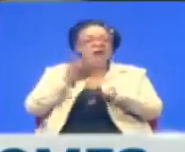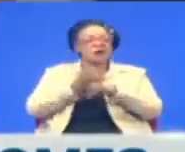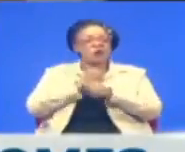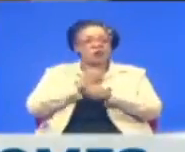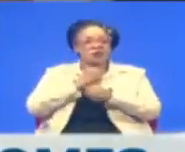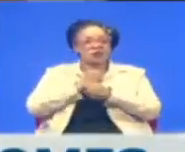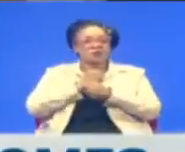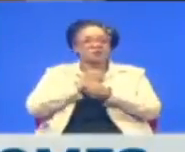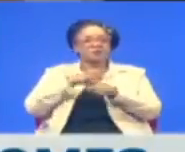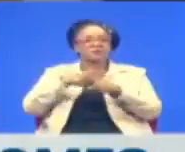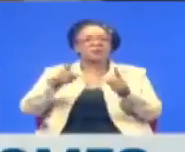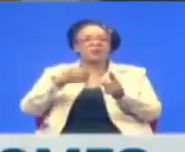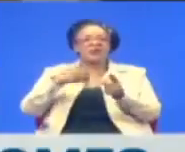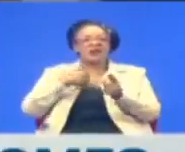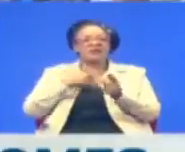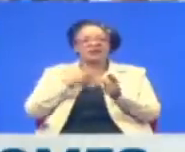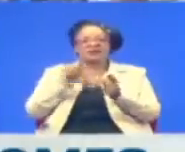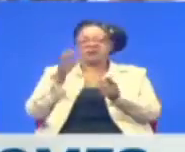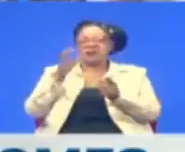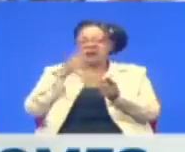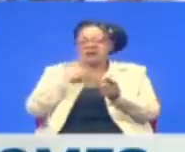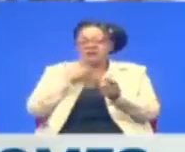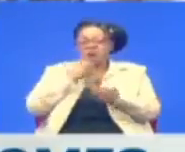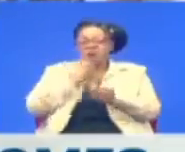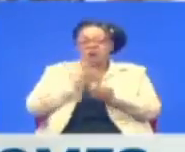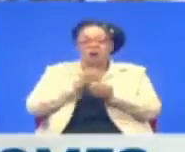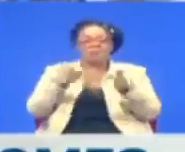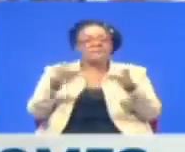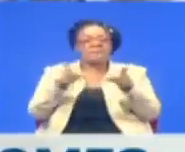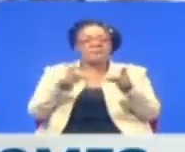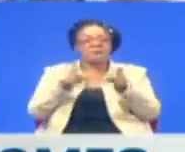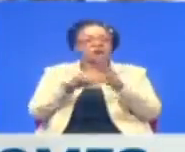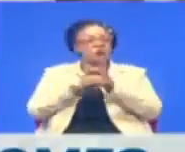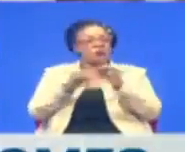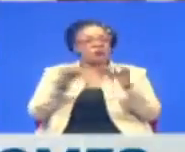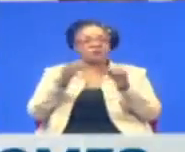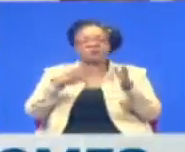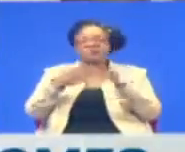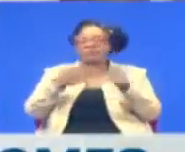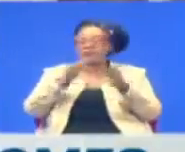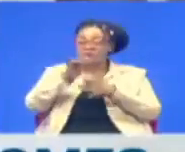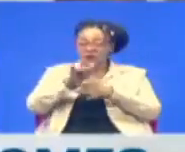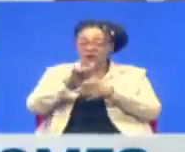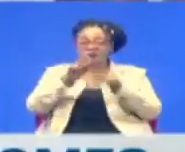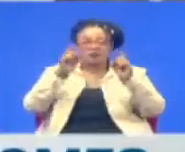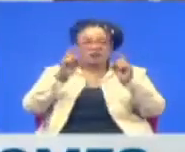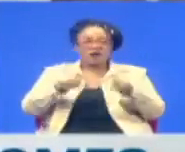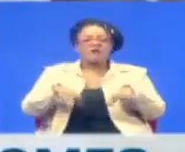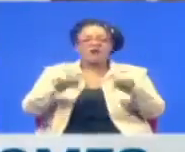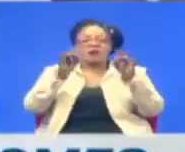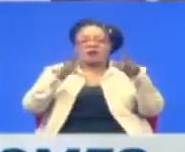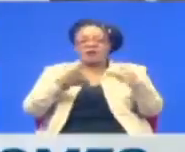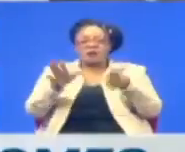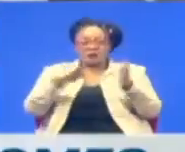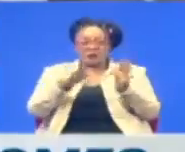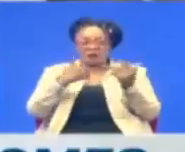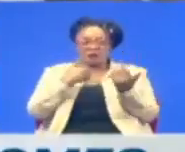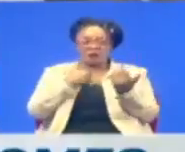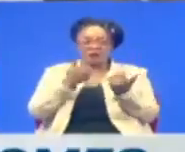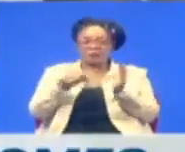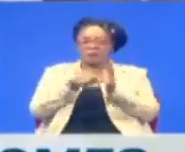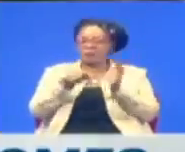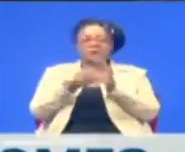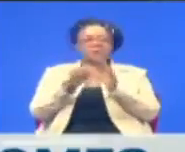address the lack of a work permit concern. Without the permit base covered, they have to find ways of keeping out of trouble